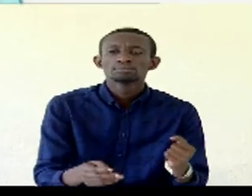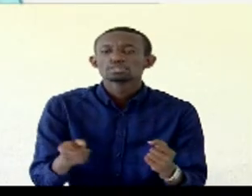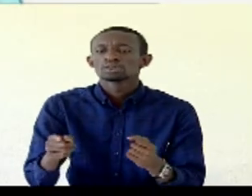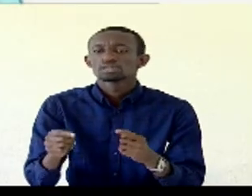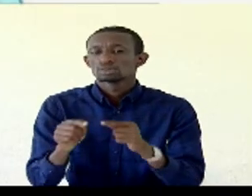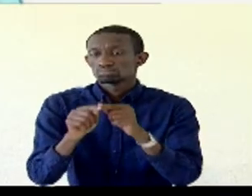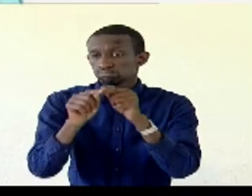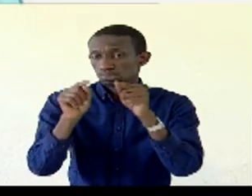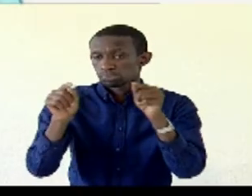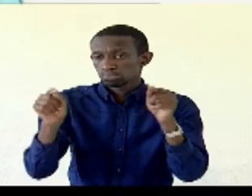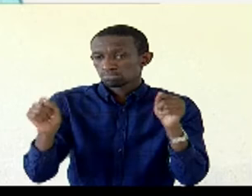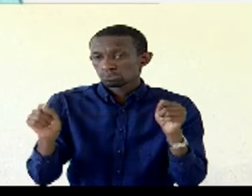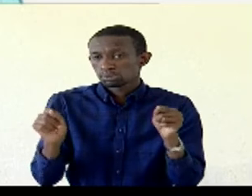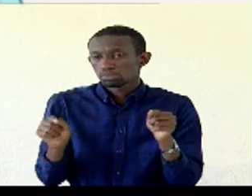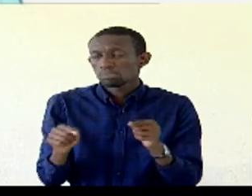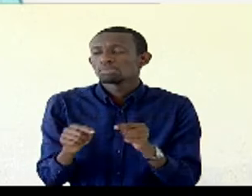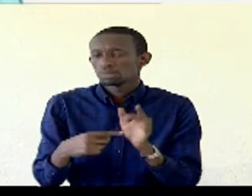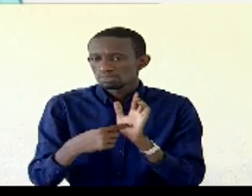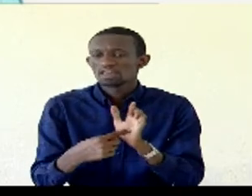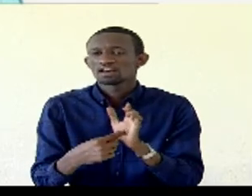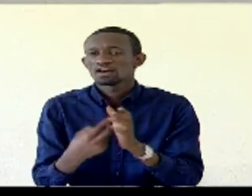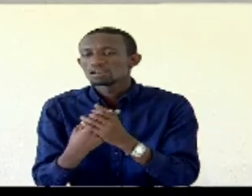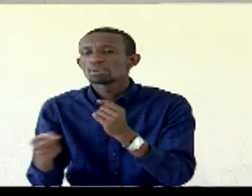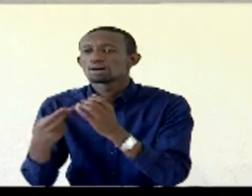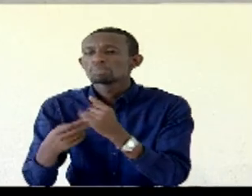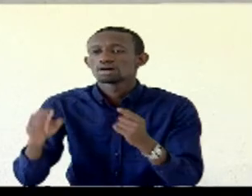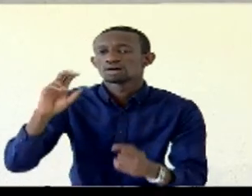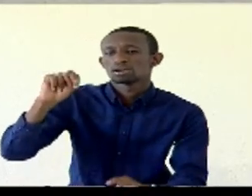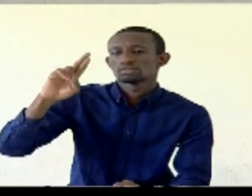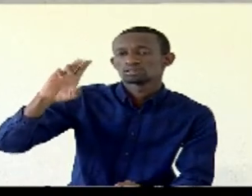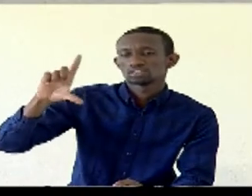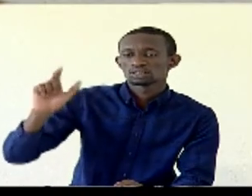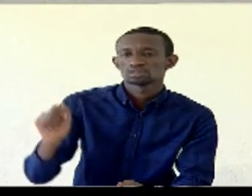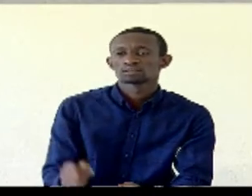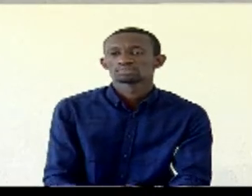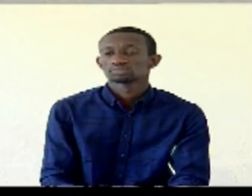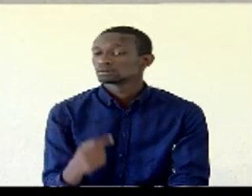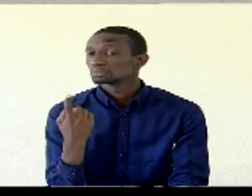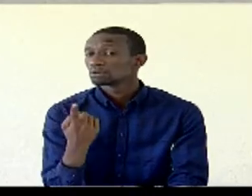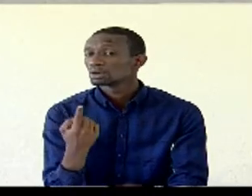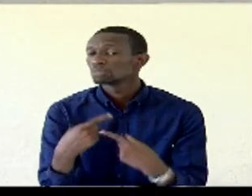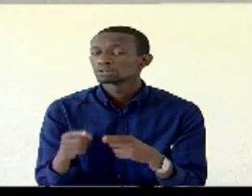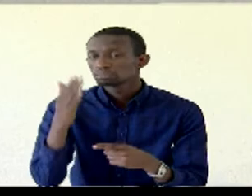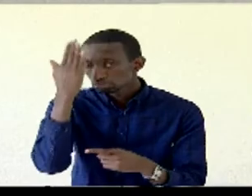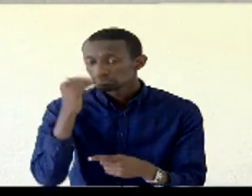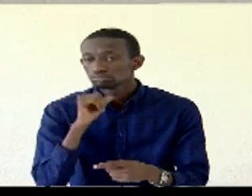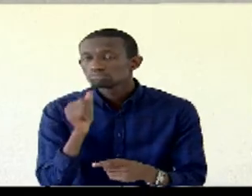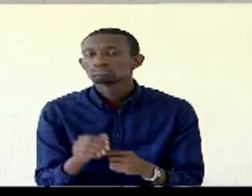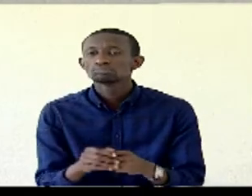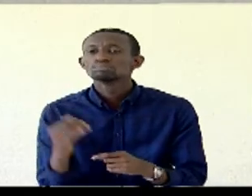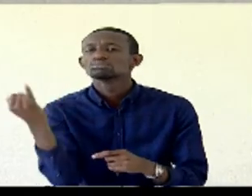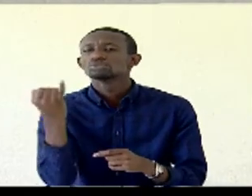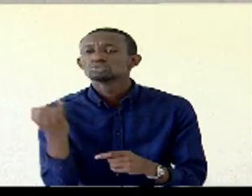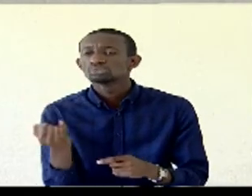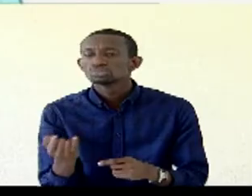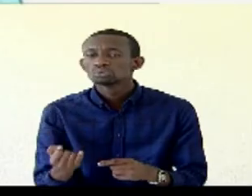the disappearance. It therefore means that one, an annotation, draw, and